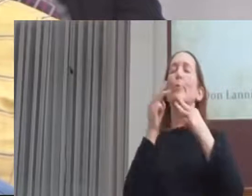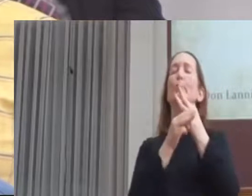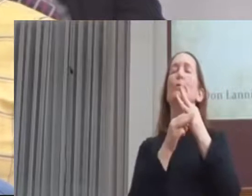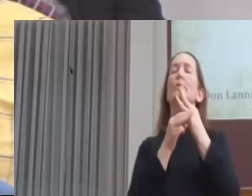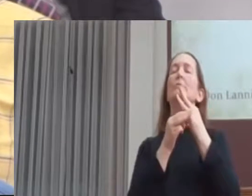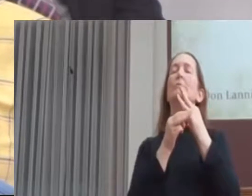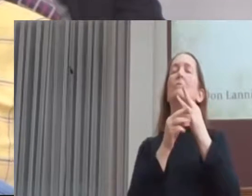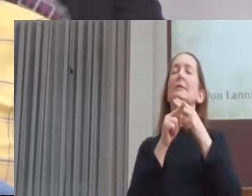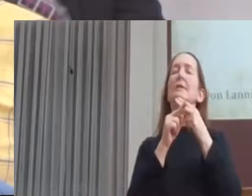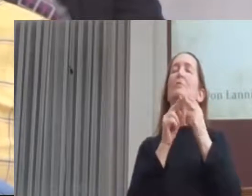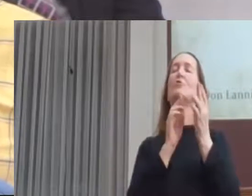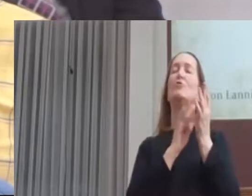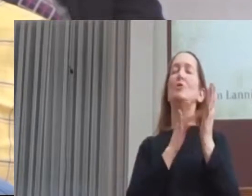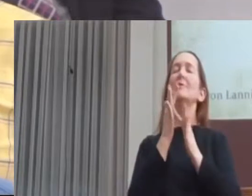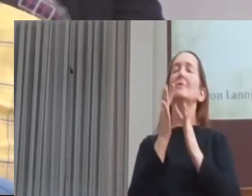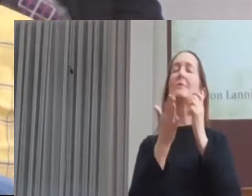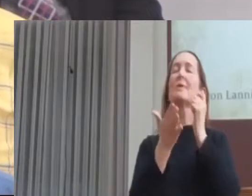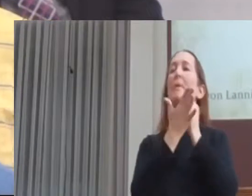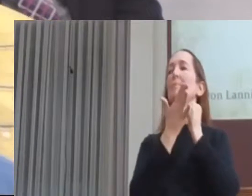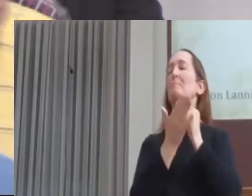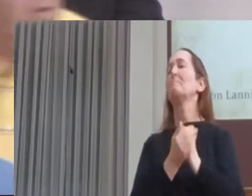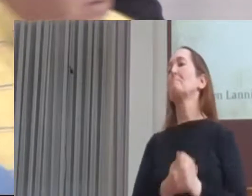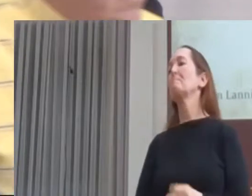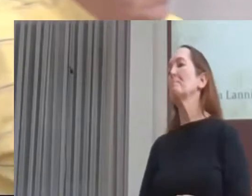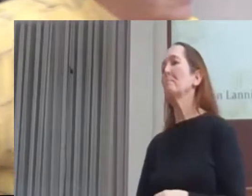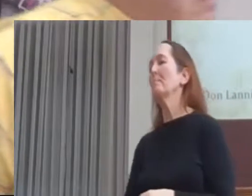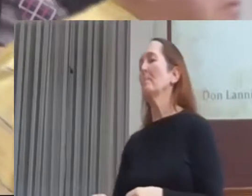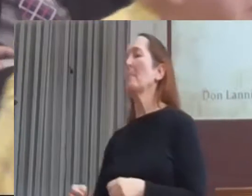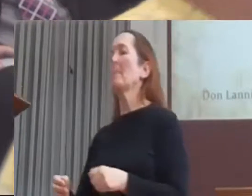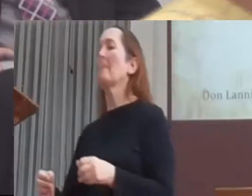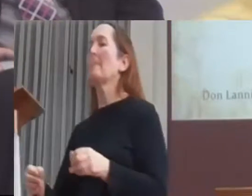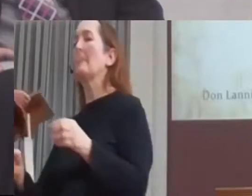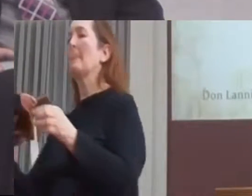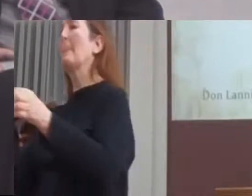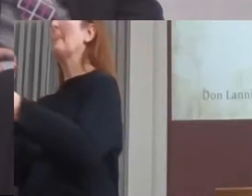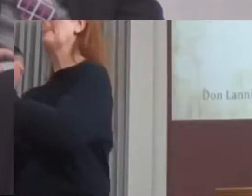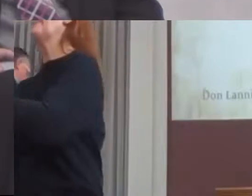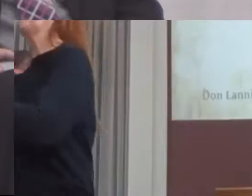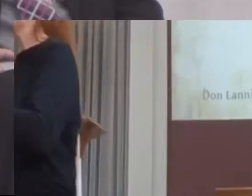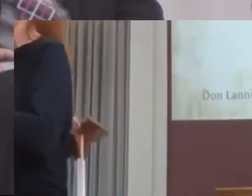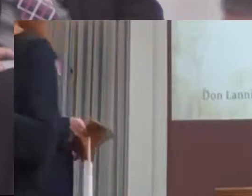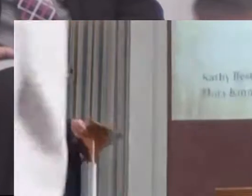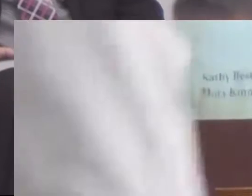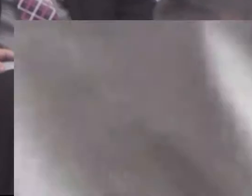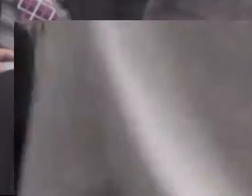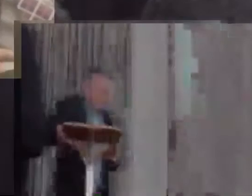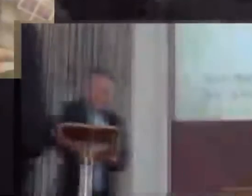is spread throughout this world. In Christ Jesus, that we pray.